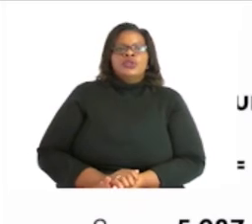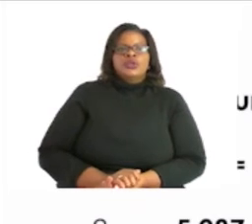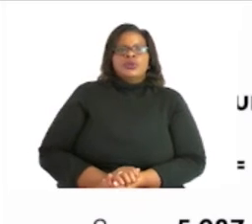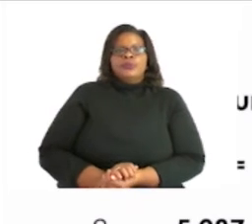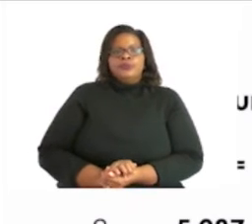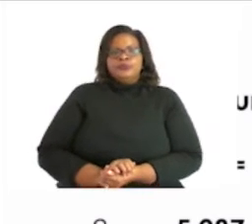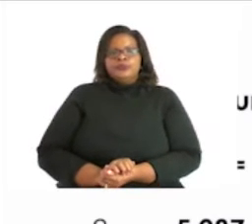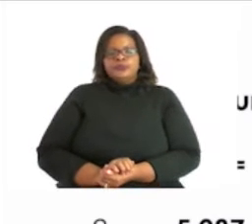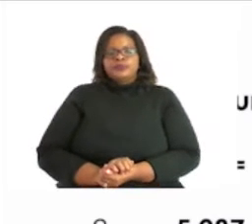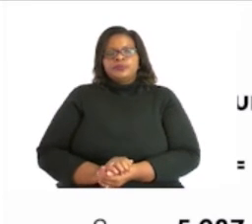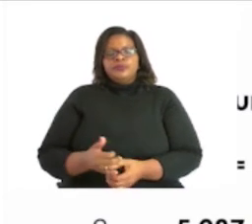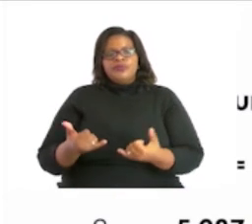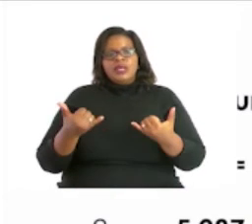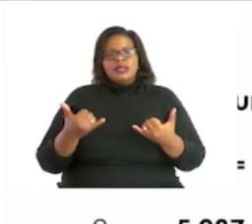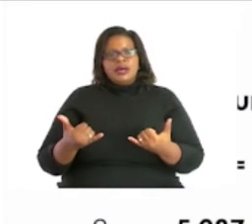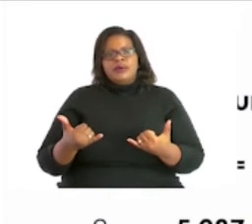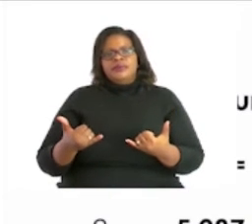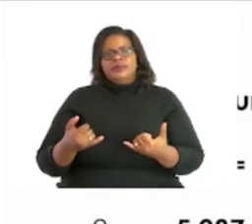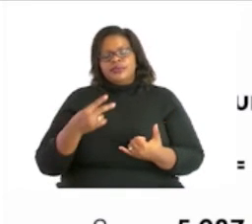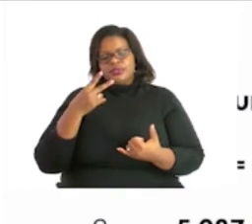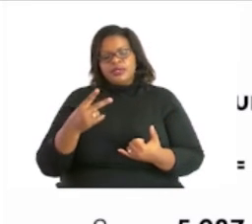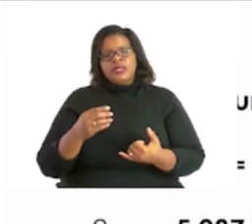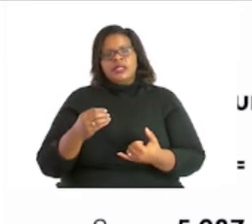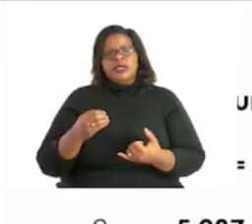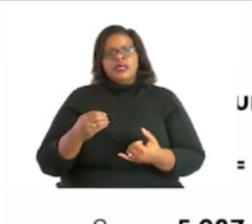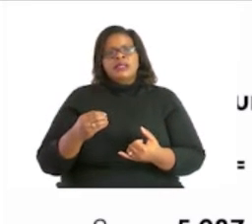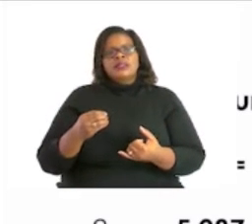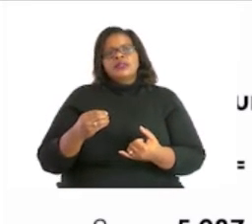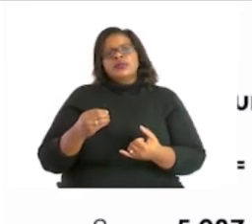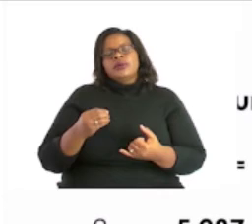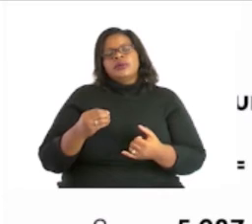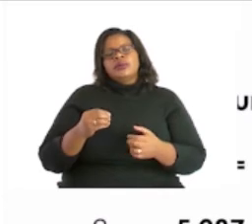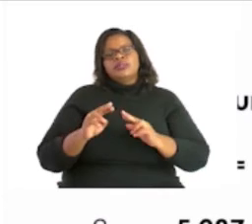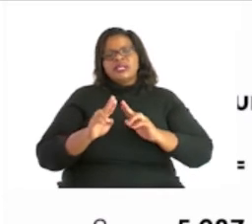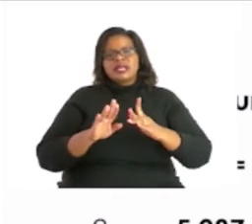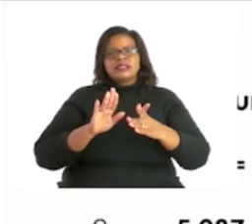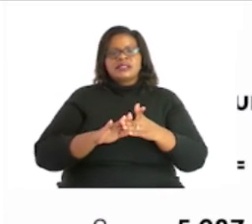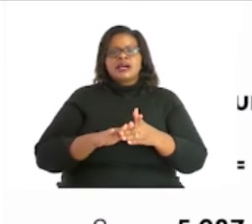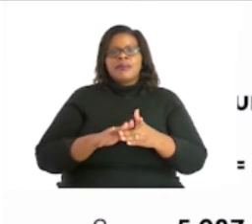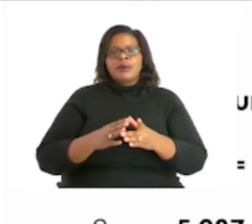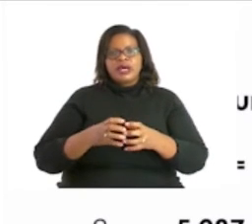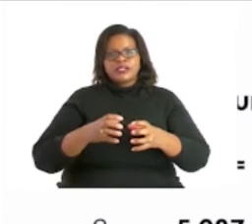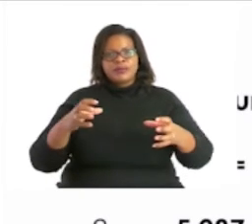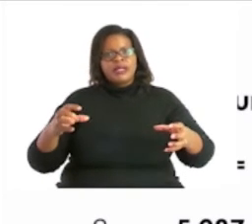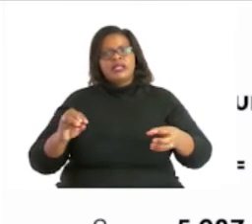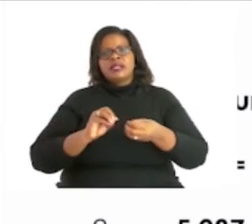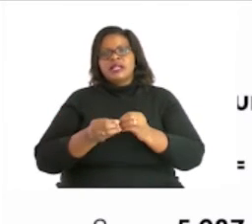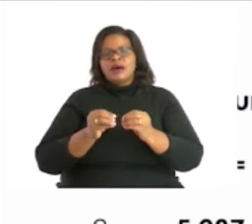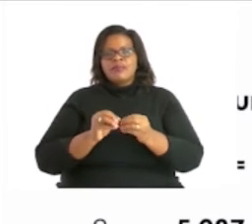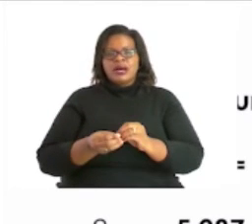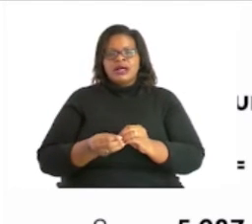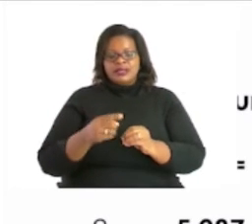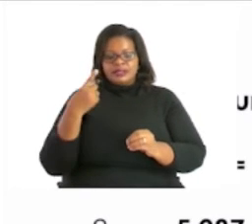notation. Now let's see. They also say expressing numbers written in expanded notation as